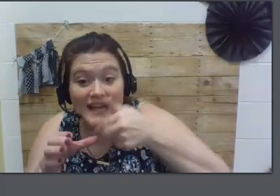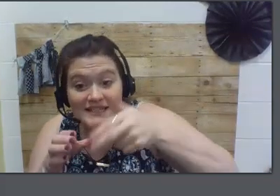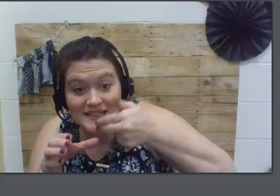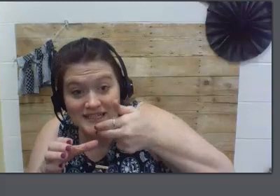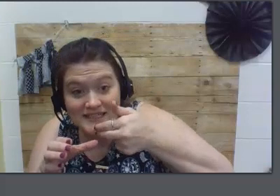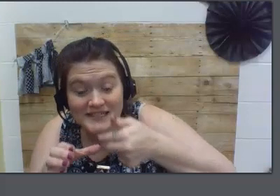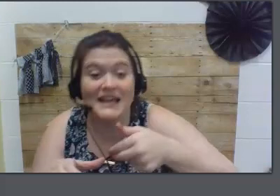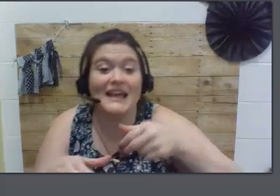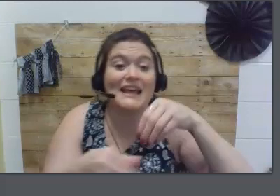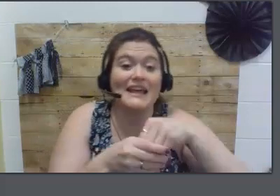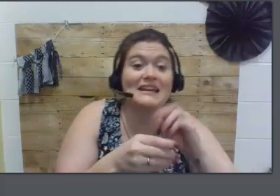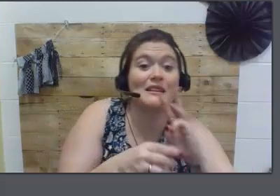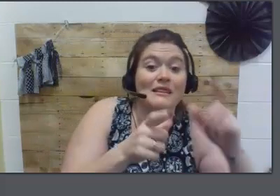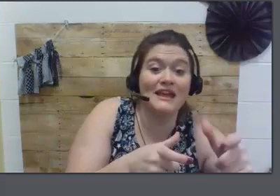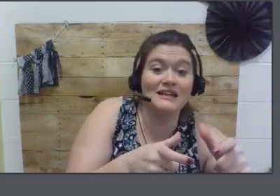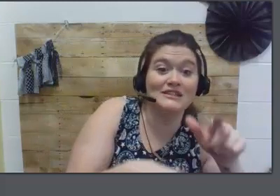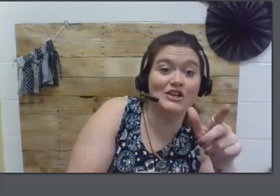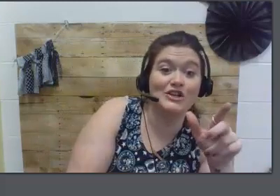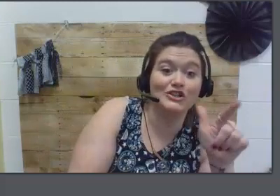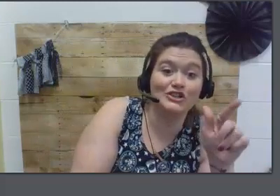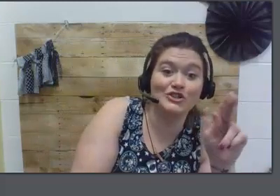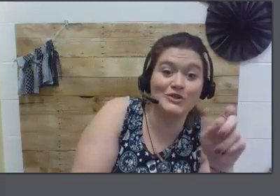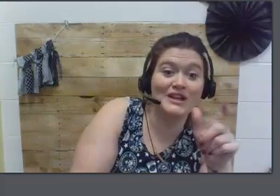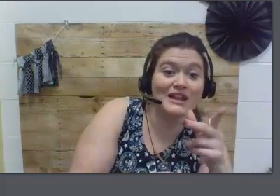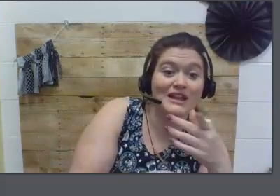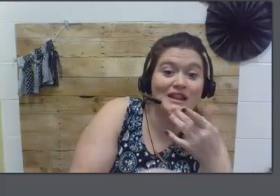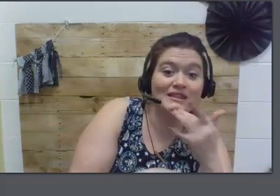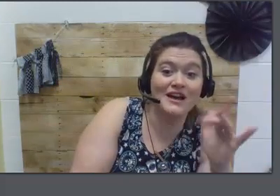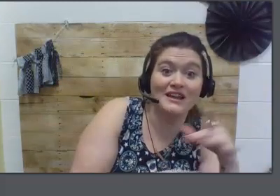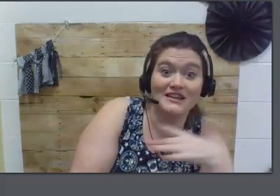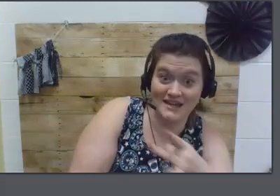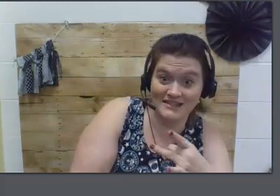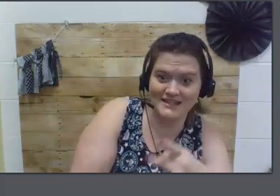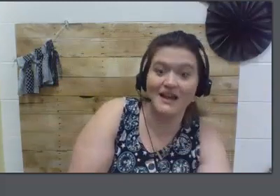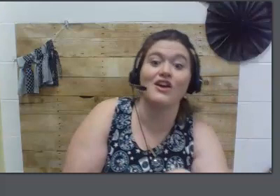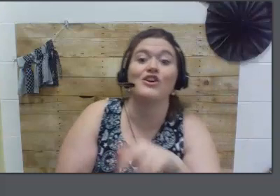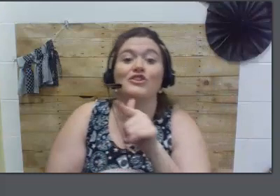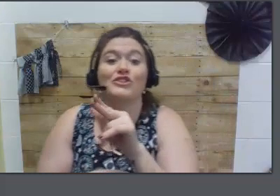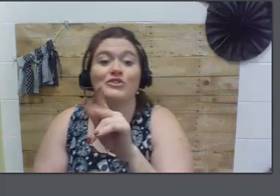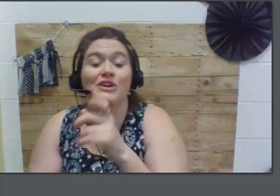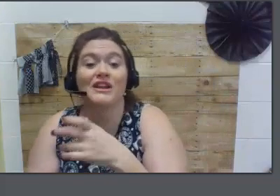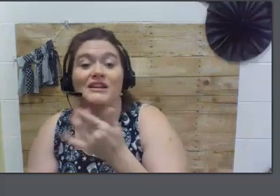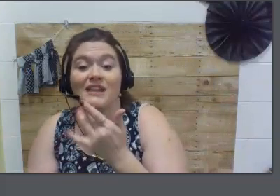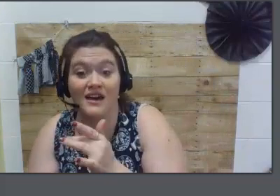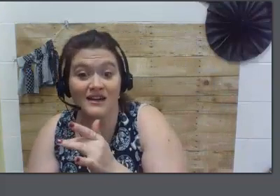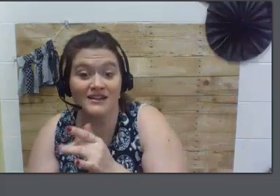Duck takes licks in lakes Luke likes.